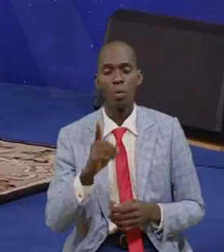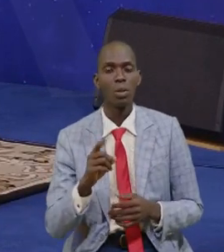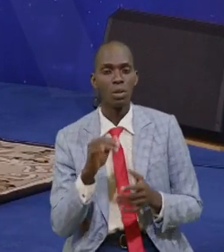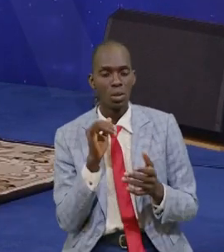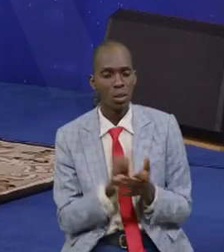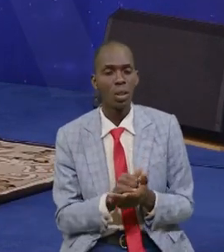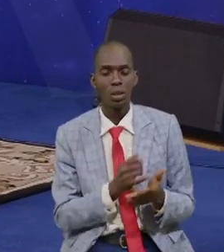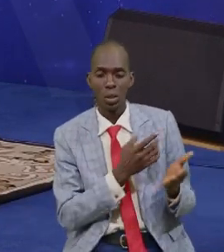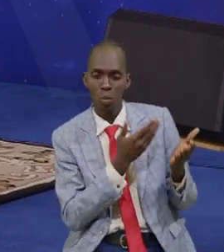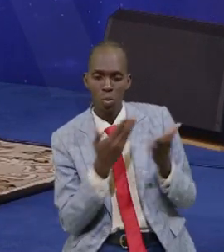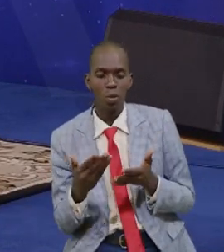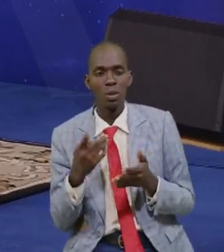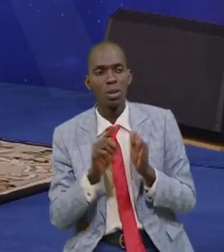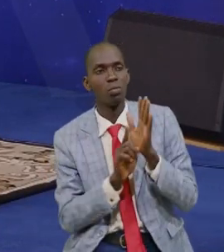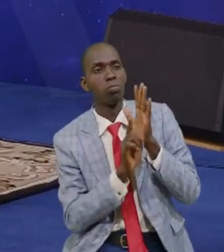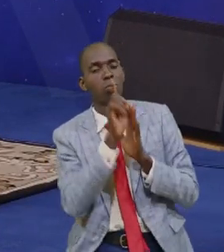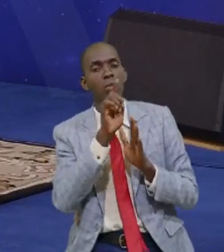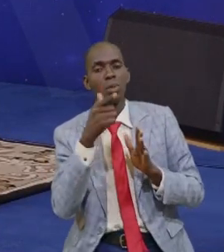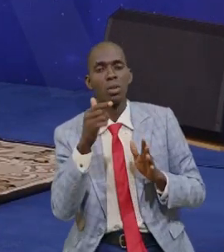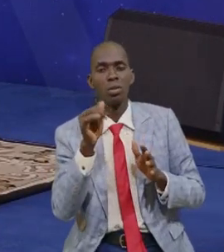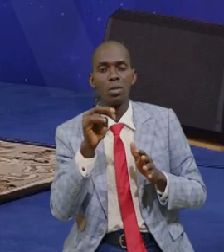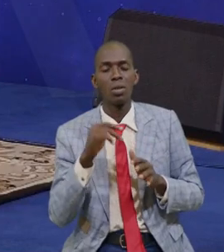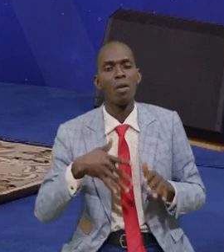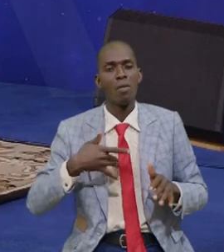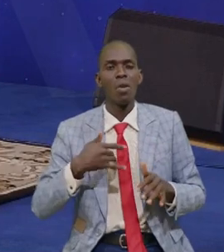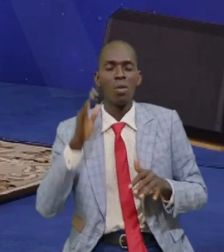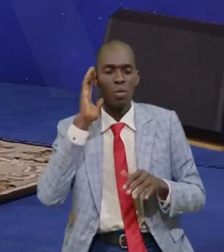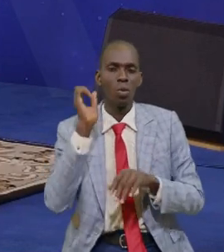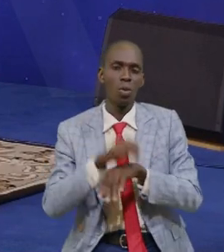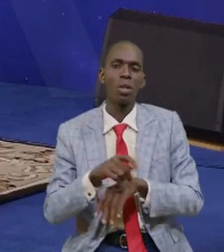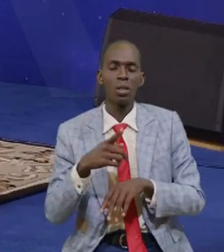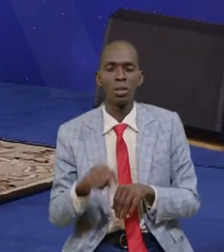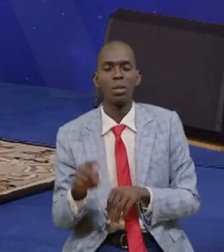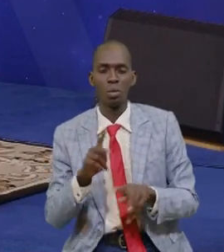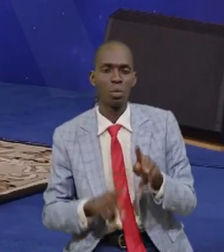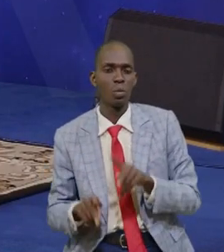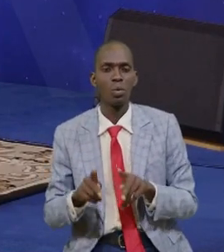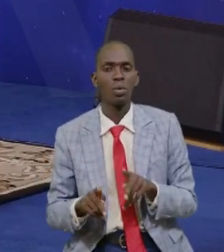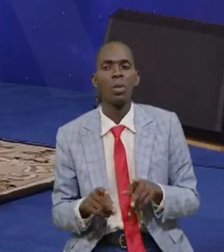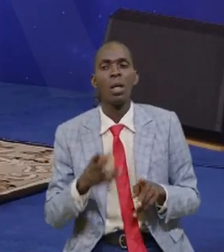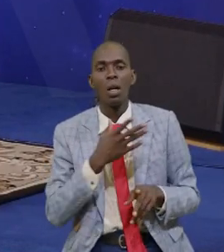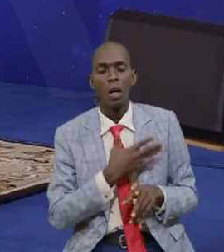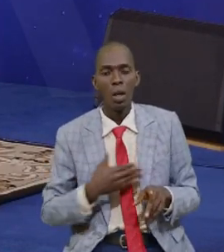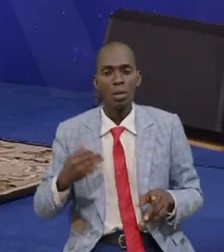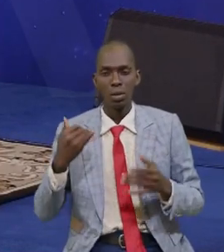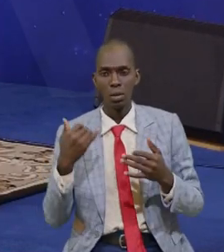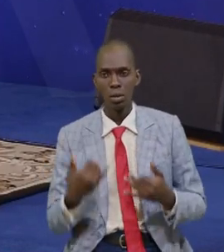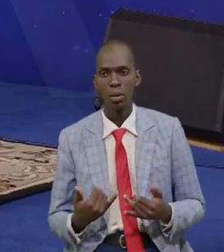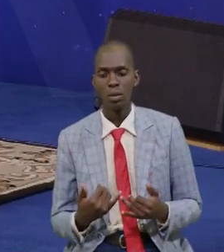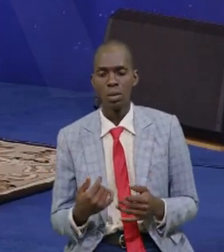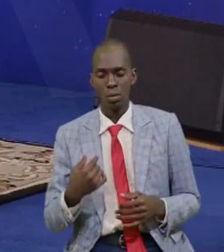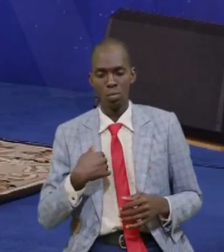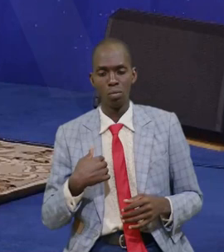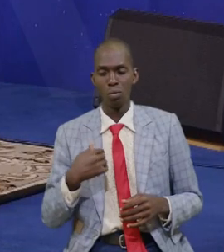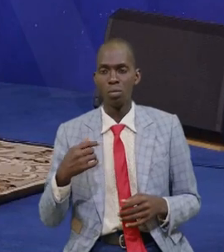that individual. And they say, why are you waiting? Are you not the followers of Saul? Here I am, the giant, and I come. Give